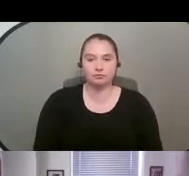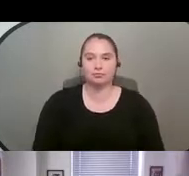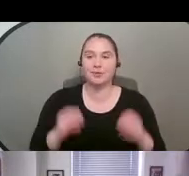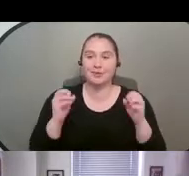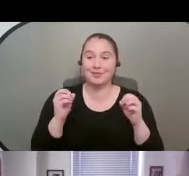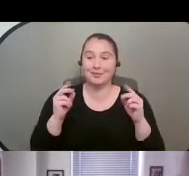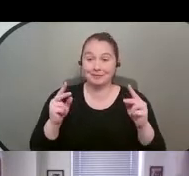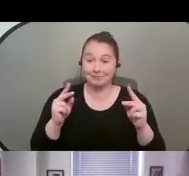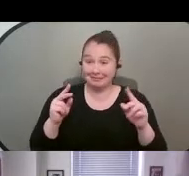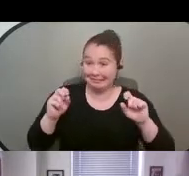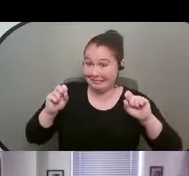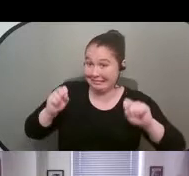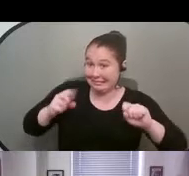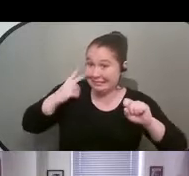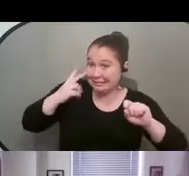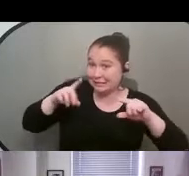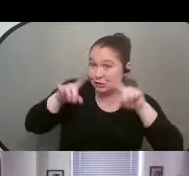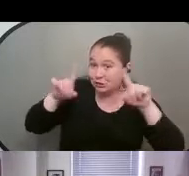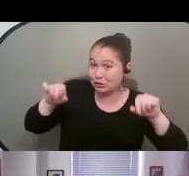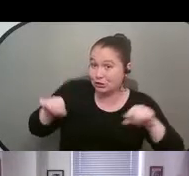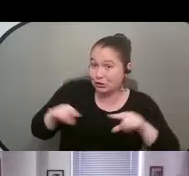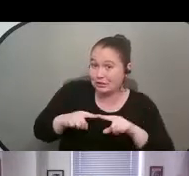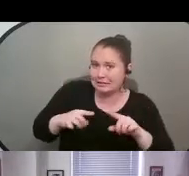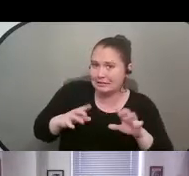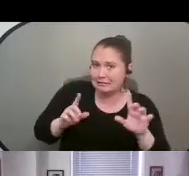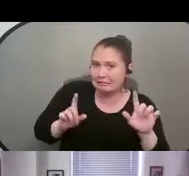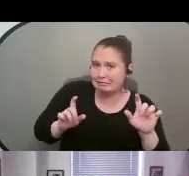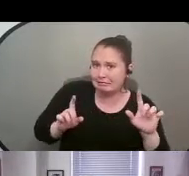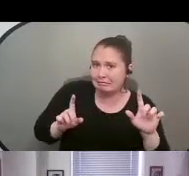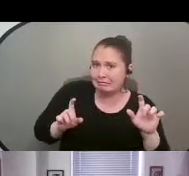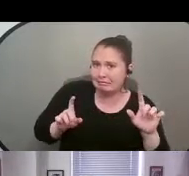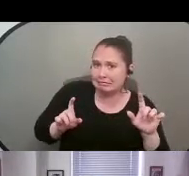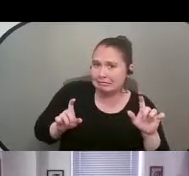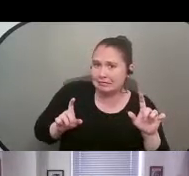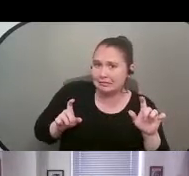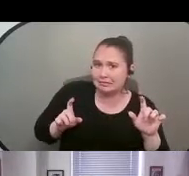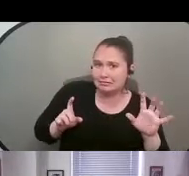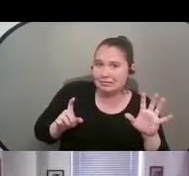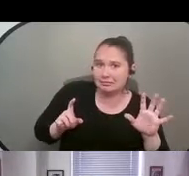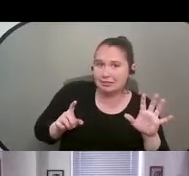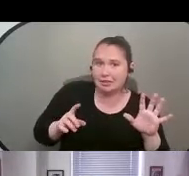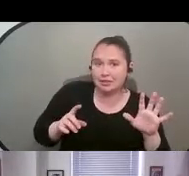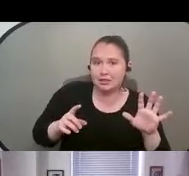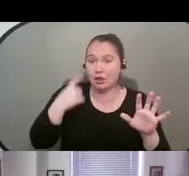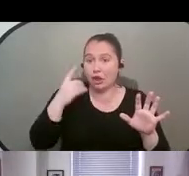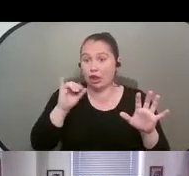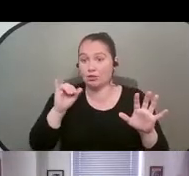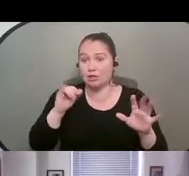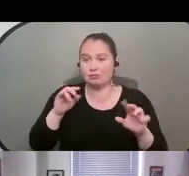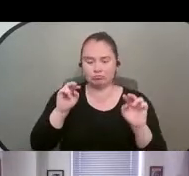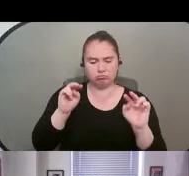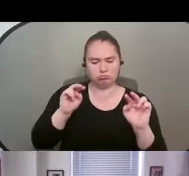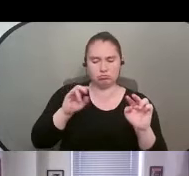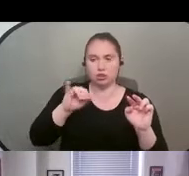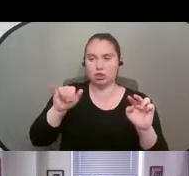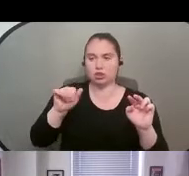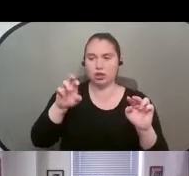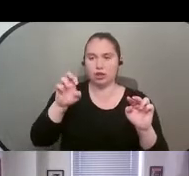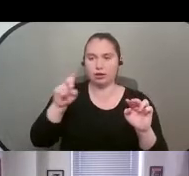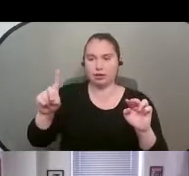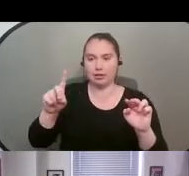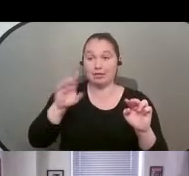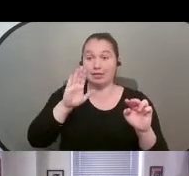Okay, can you see the screen okay? It looks like we're going with Jared's screen. So if you'll get down to the demographic